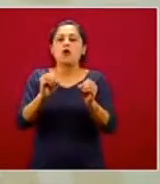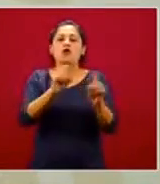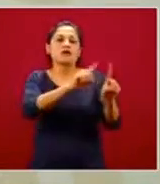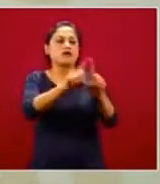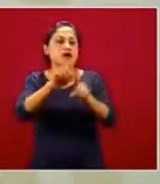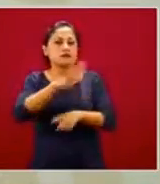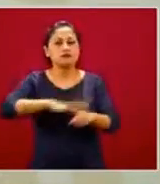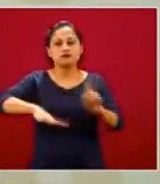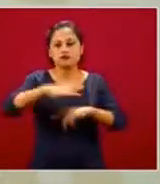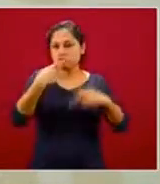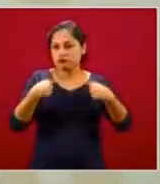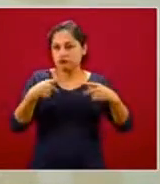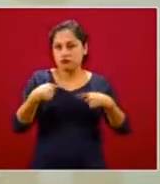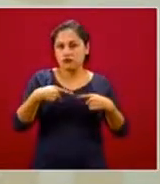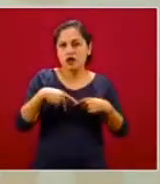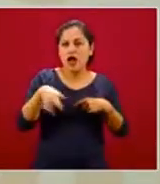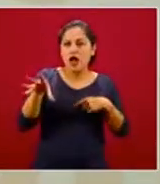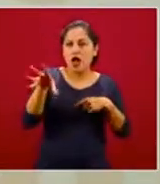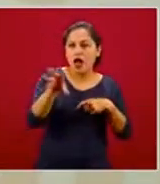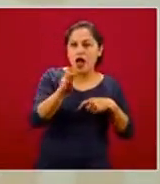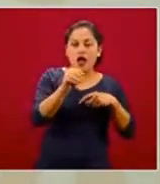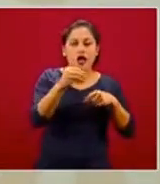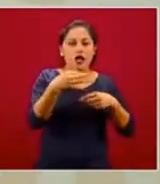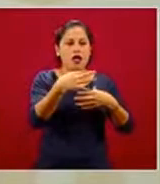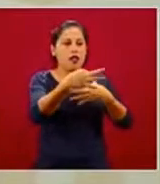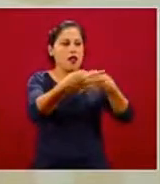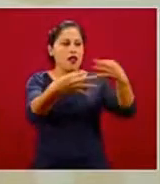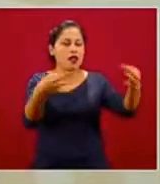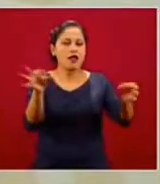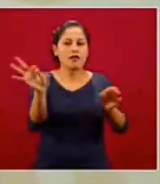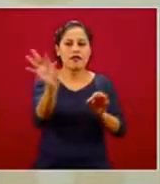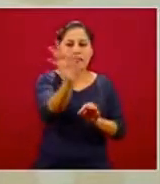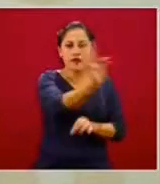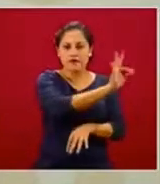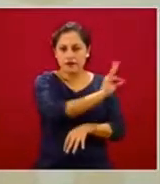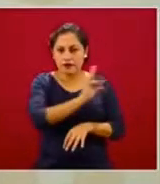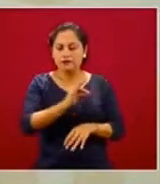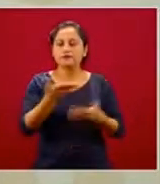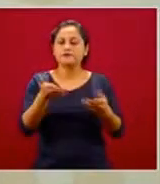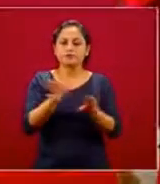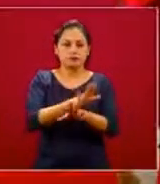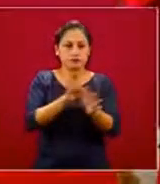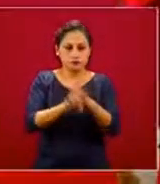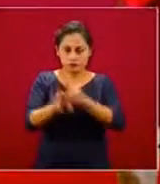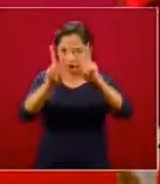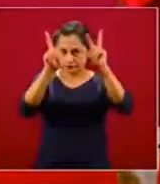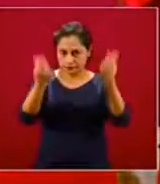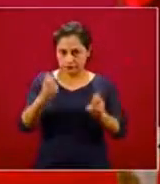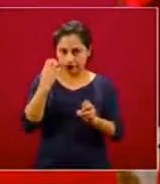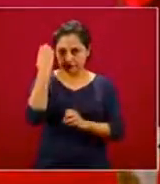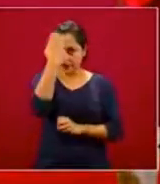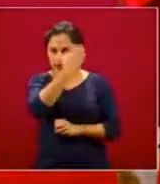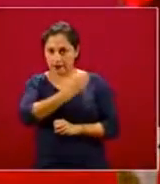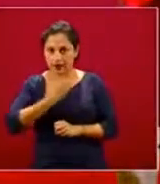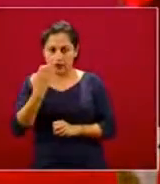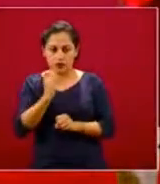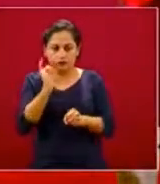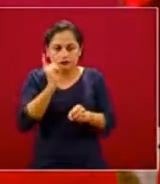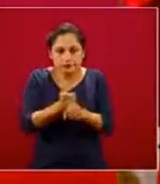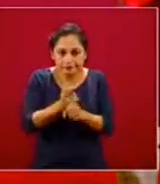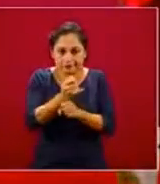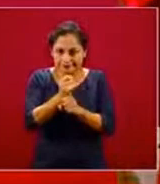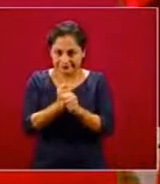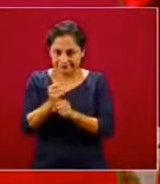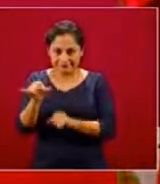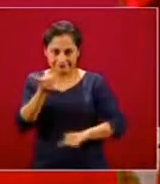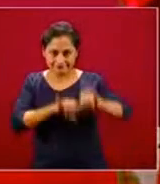So basically, they create ideas as if it was scientific information, and specifically one of those was the